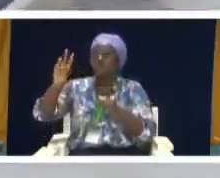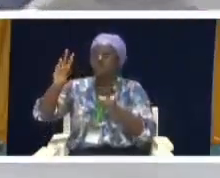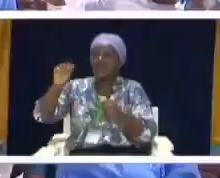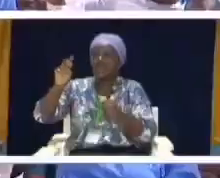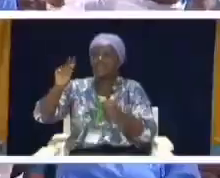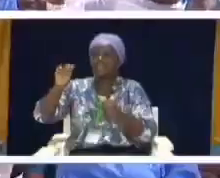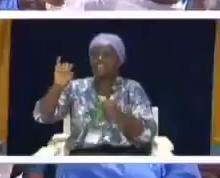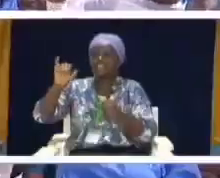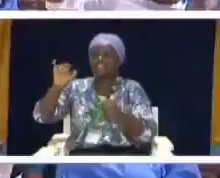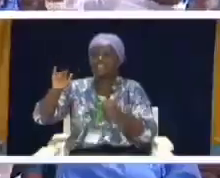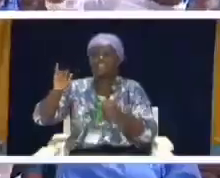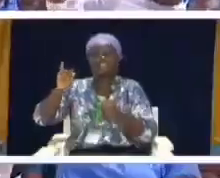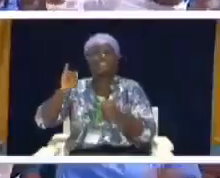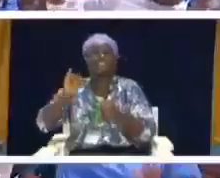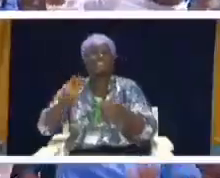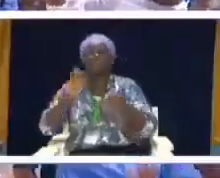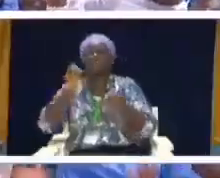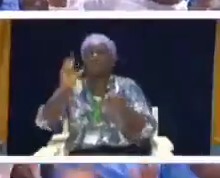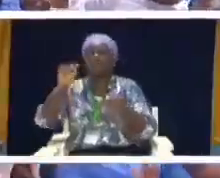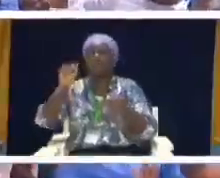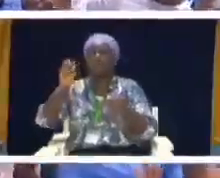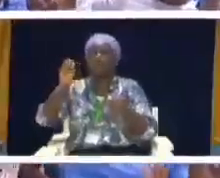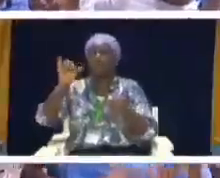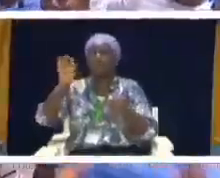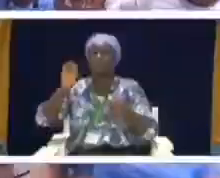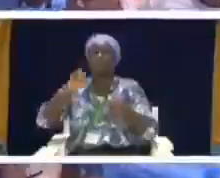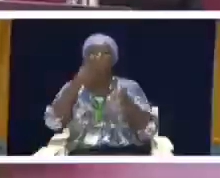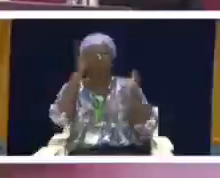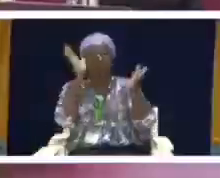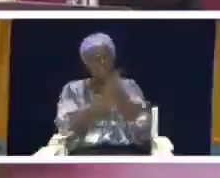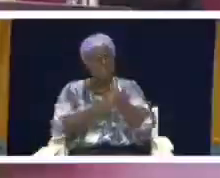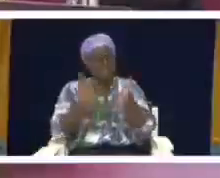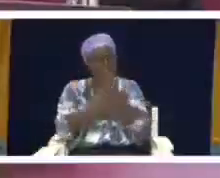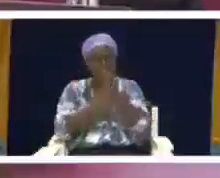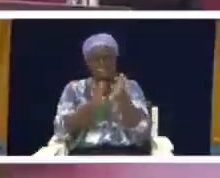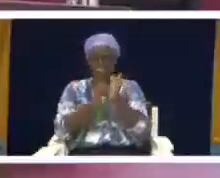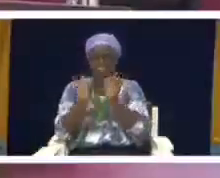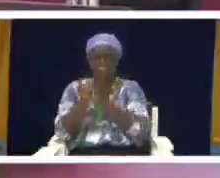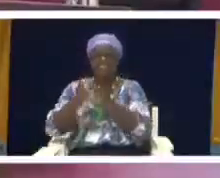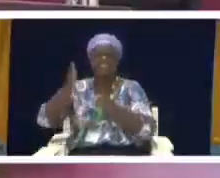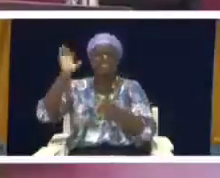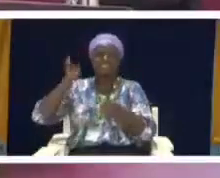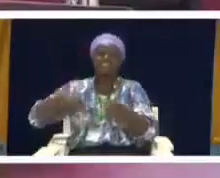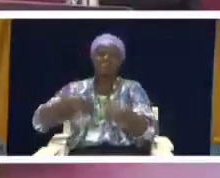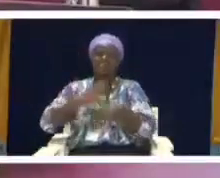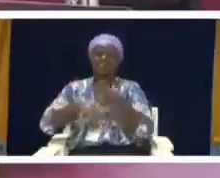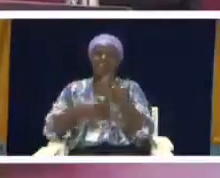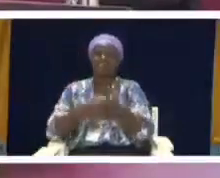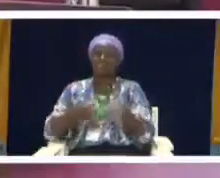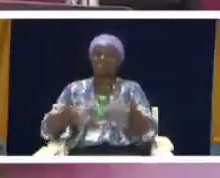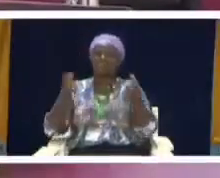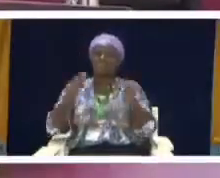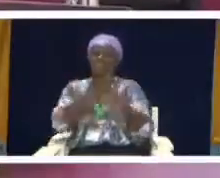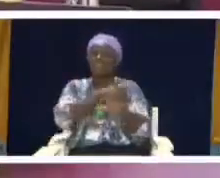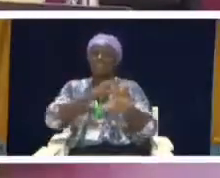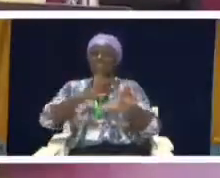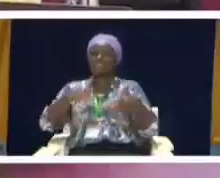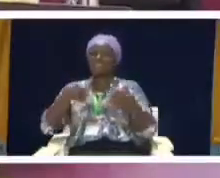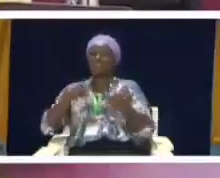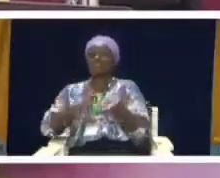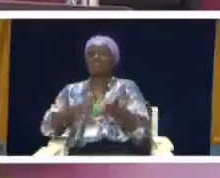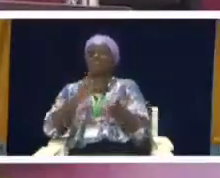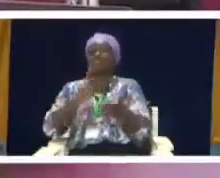Praise Jesus. Hallelujah. Shall we all rise and give glory to this God? You